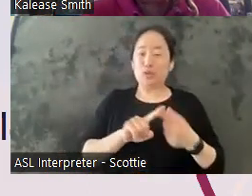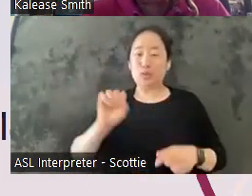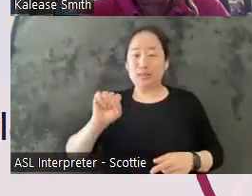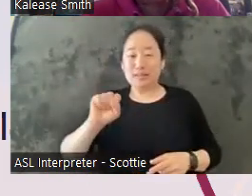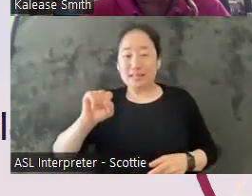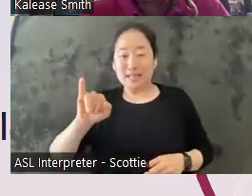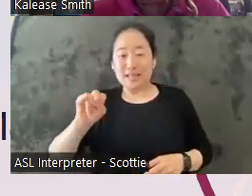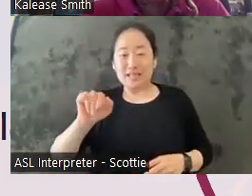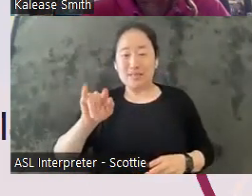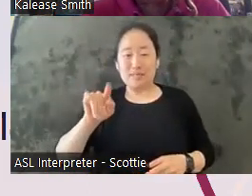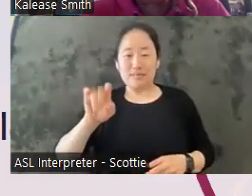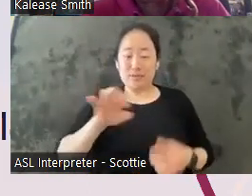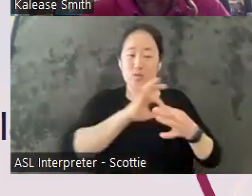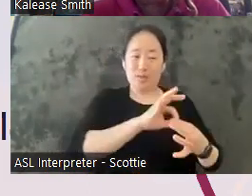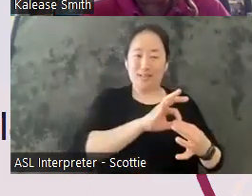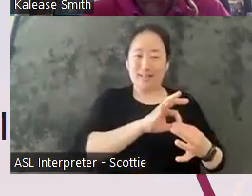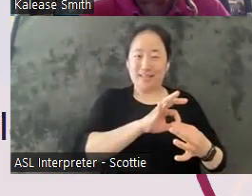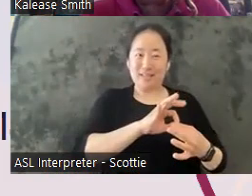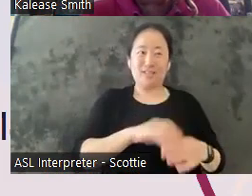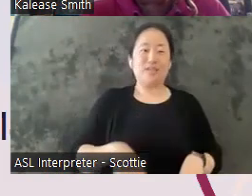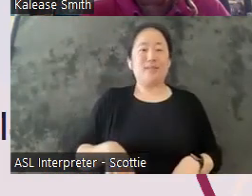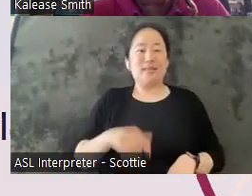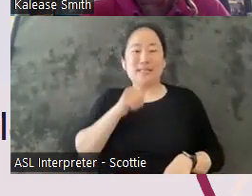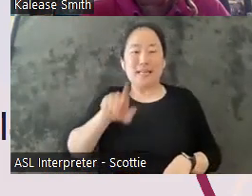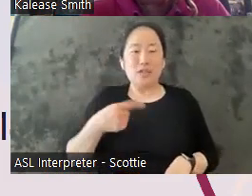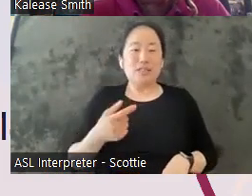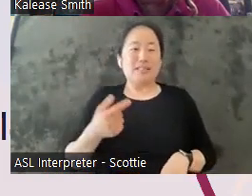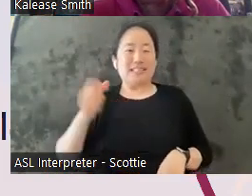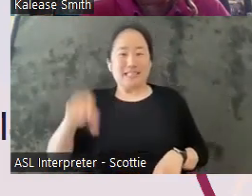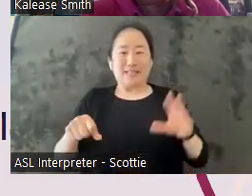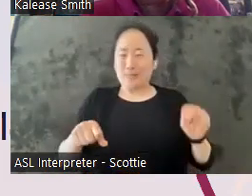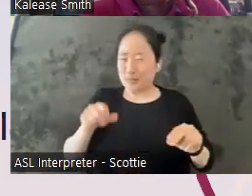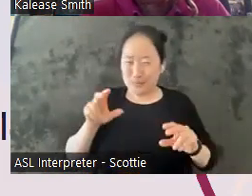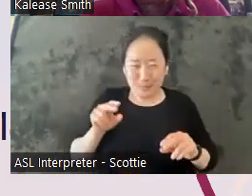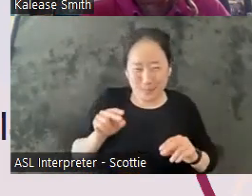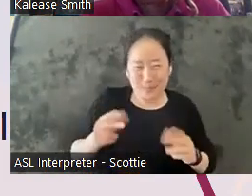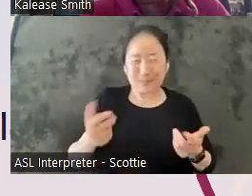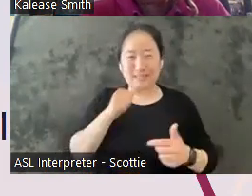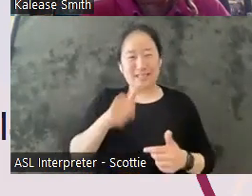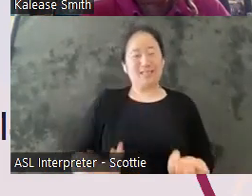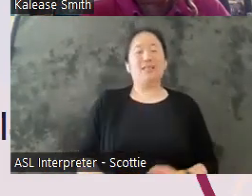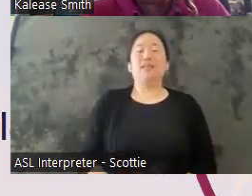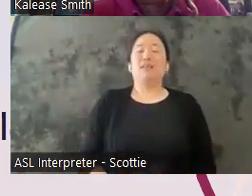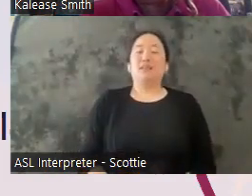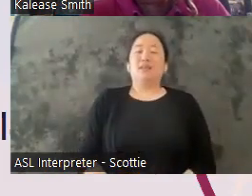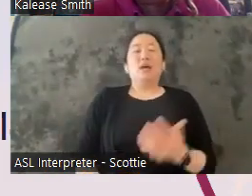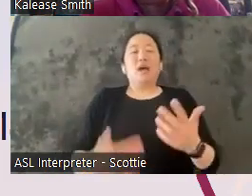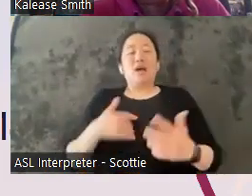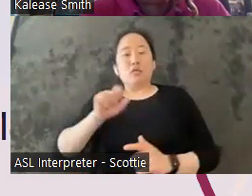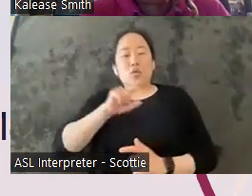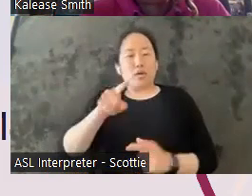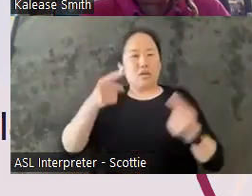do have a question in the chat, kind of related to like talking about consent. And the